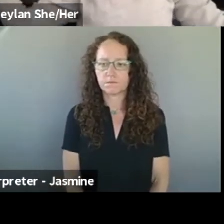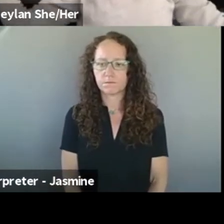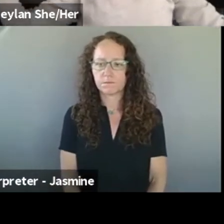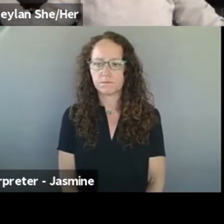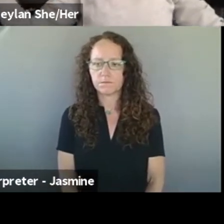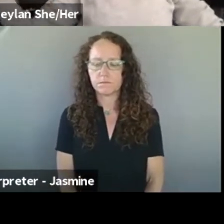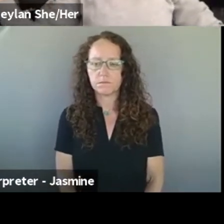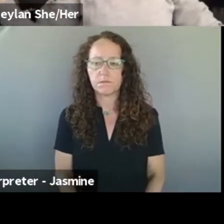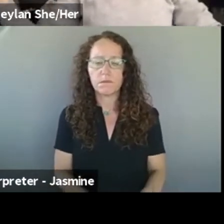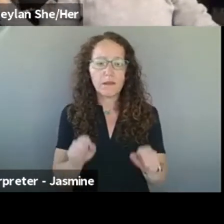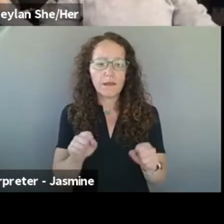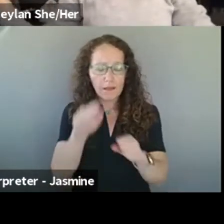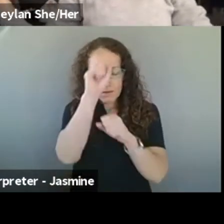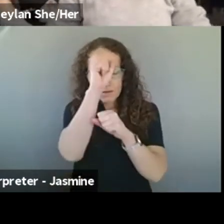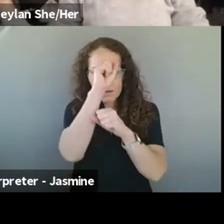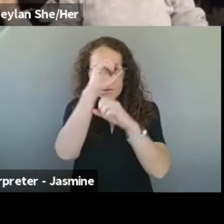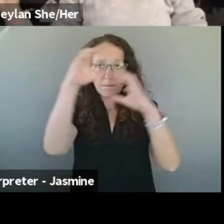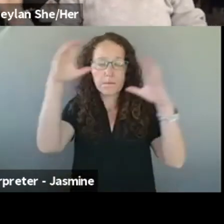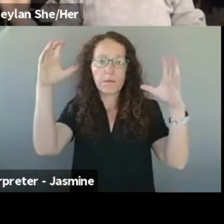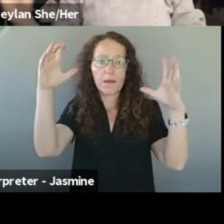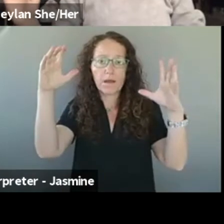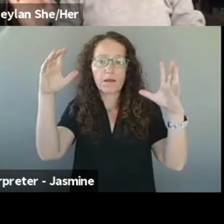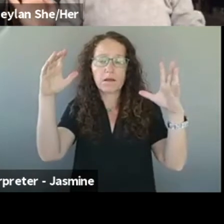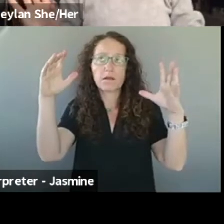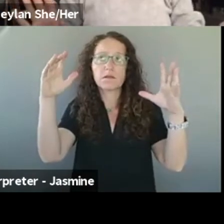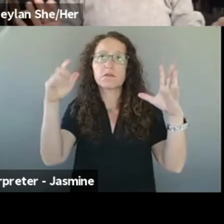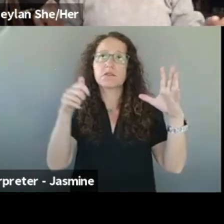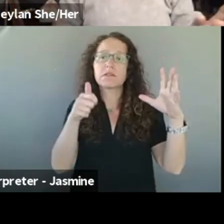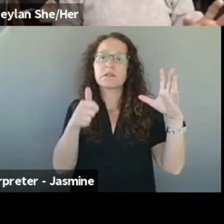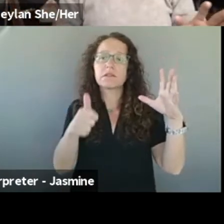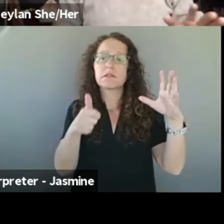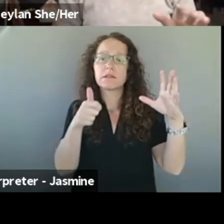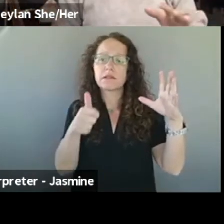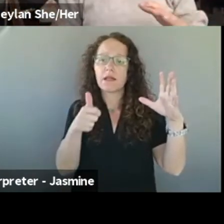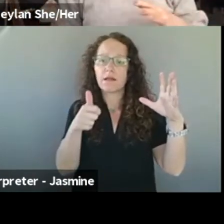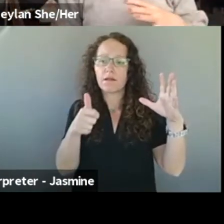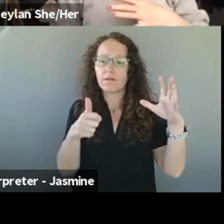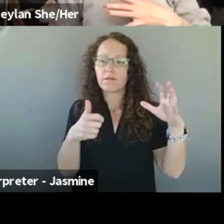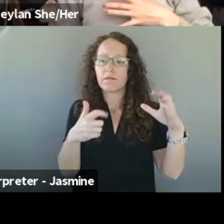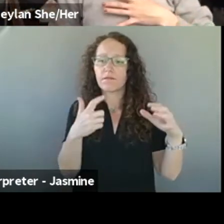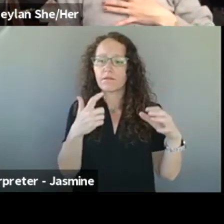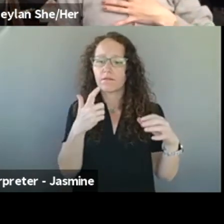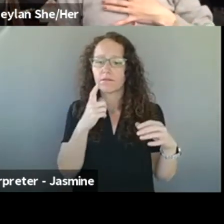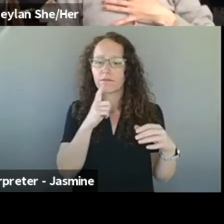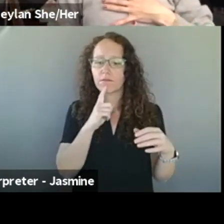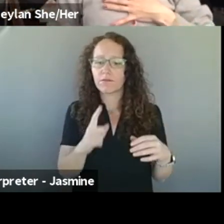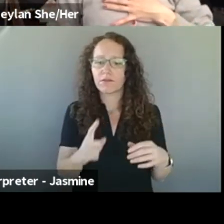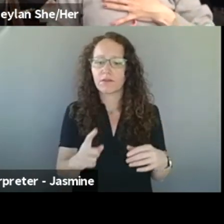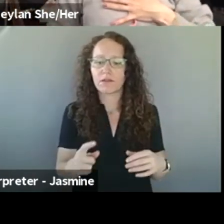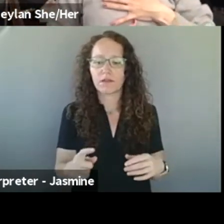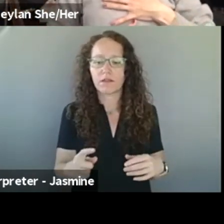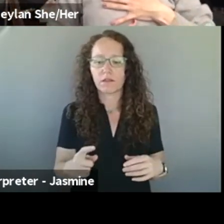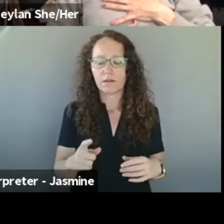Can you imagine yourself being rocked like that baby?